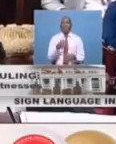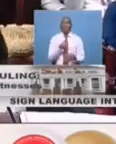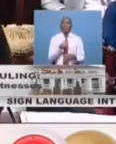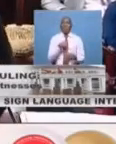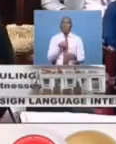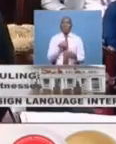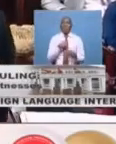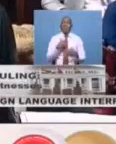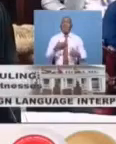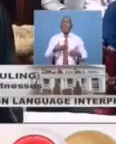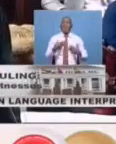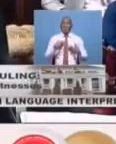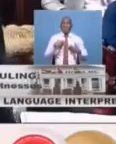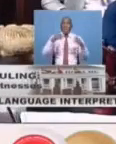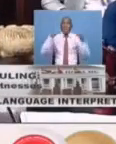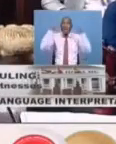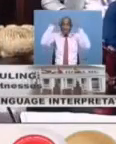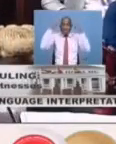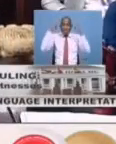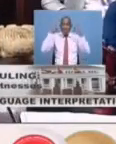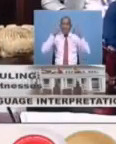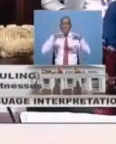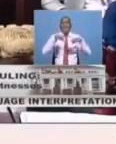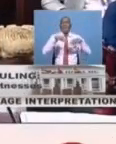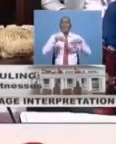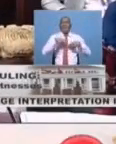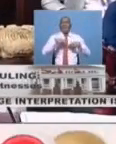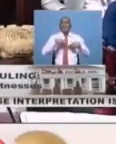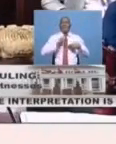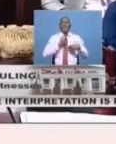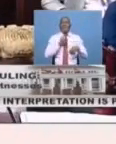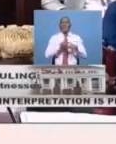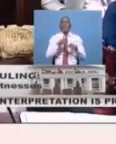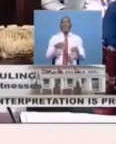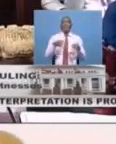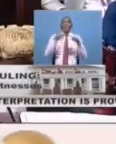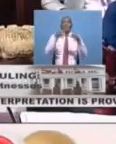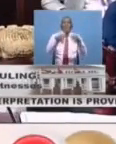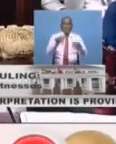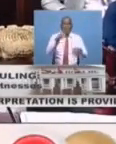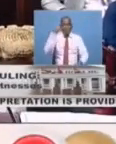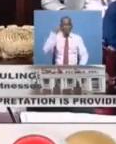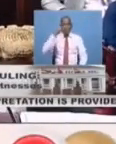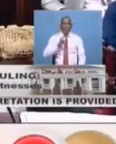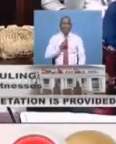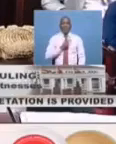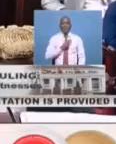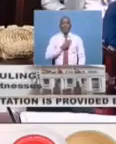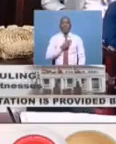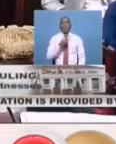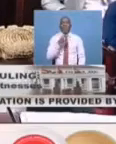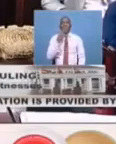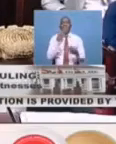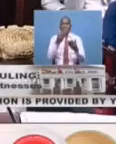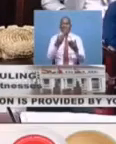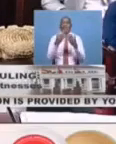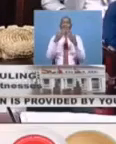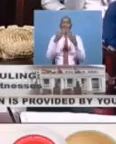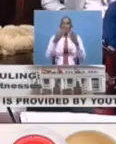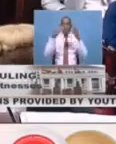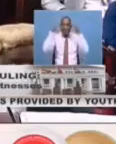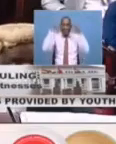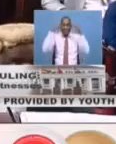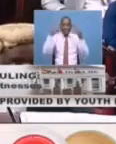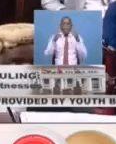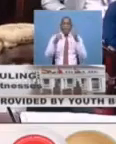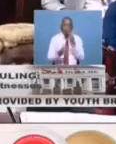your lordships granted the indulgence of hearing the matter at